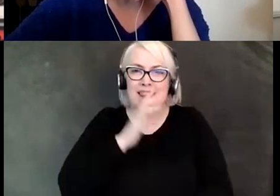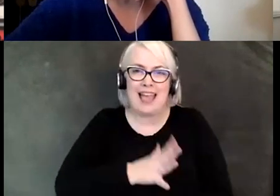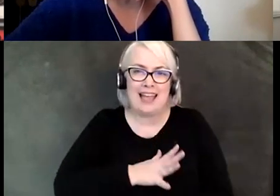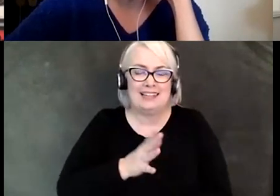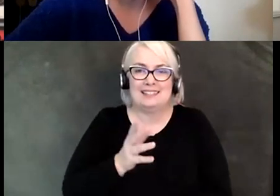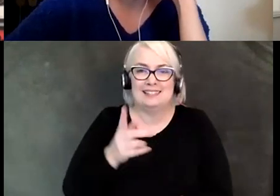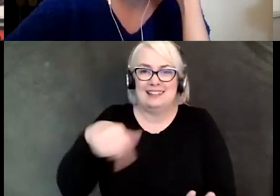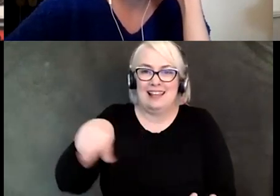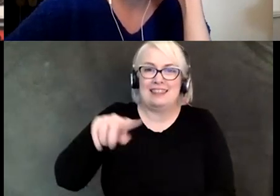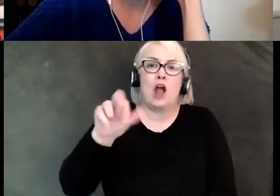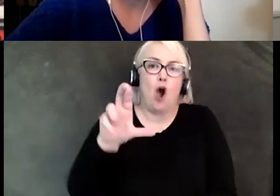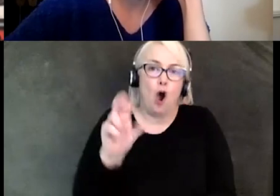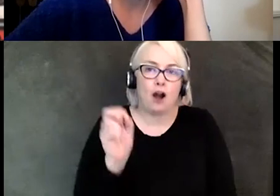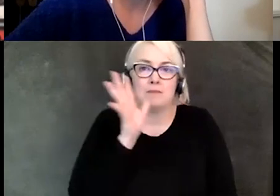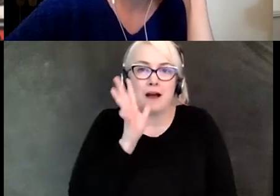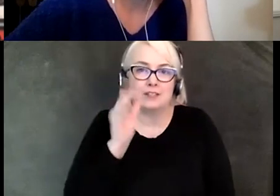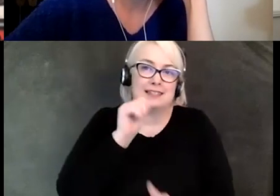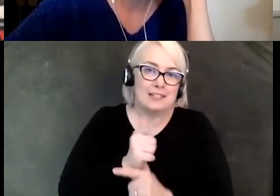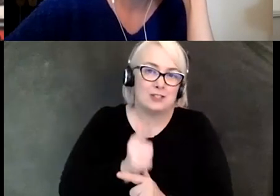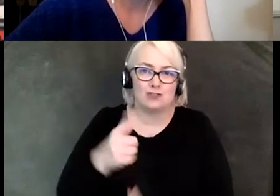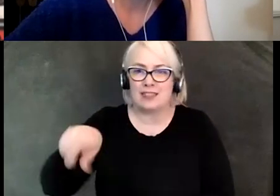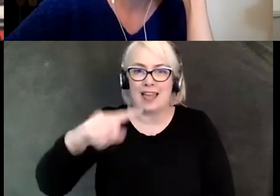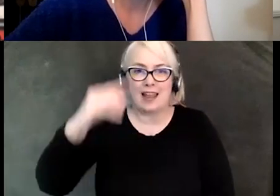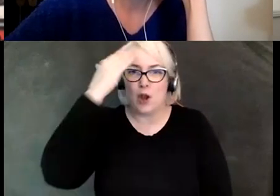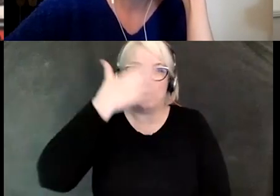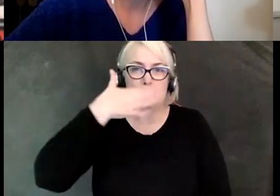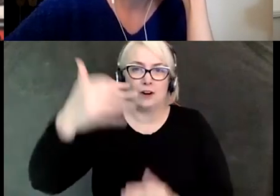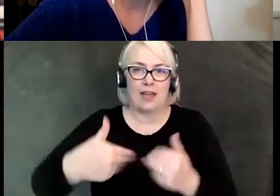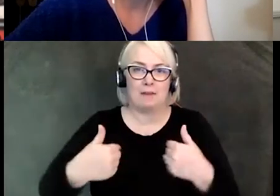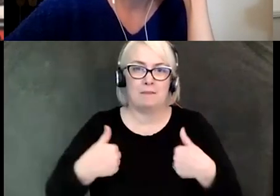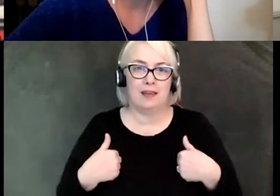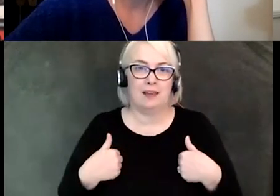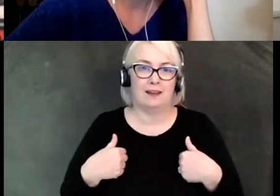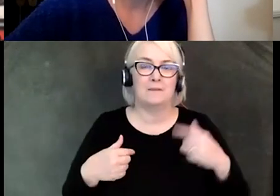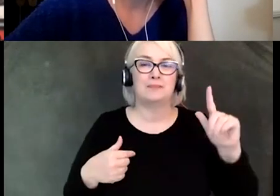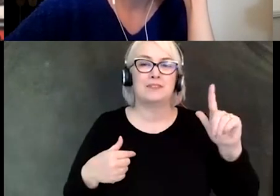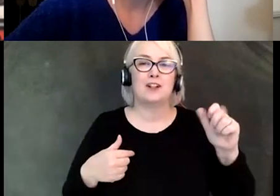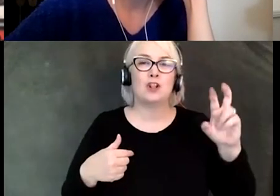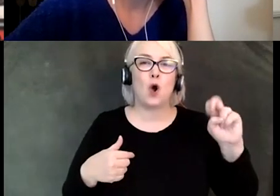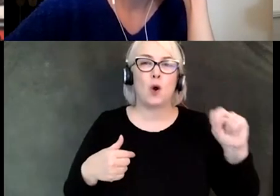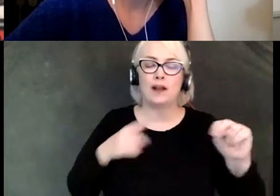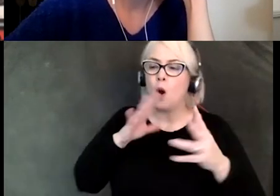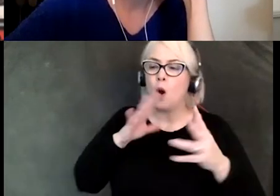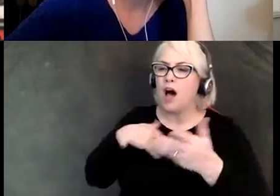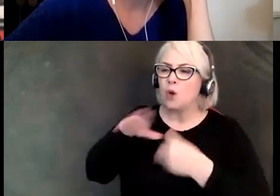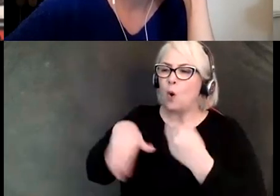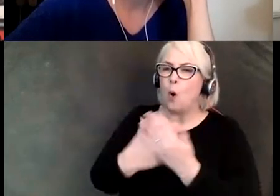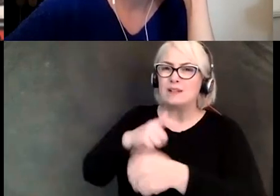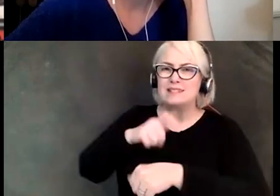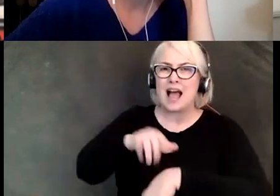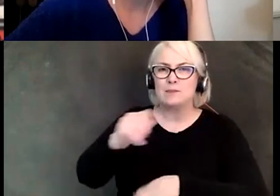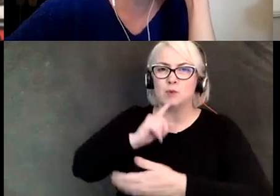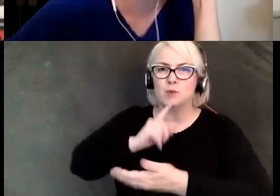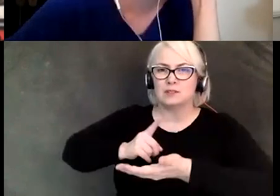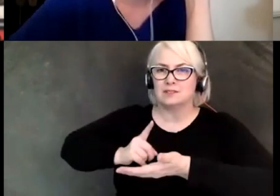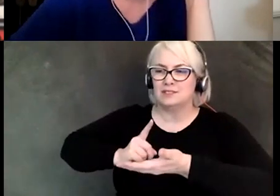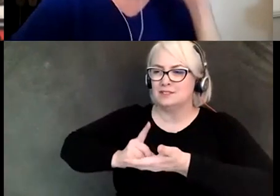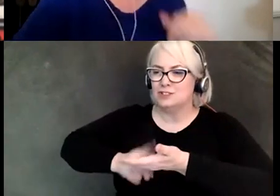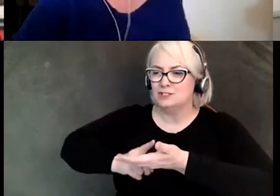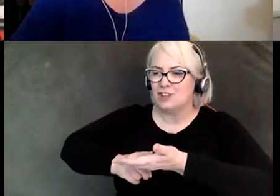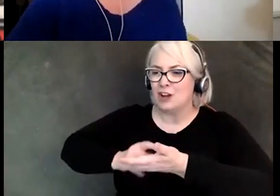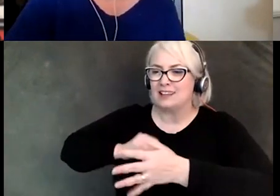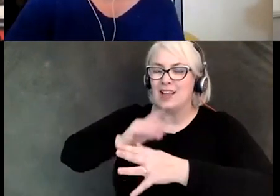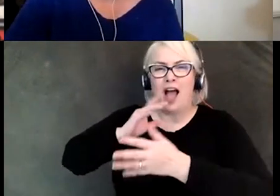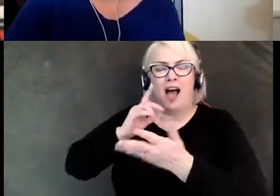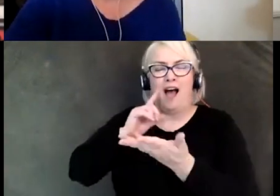than I do. Wow. That's the whole time you were talking to, I was like, these are both great shows to be talking about together. Like.